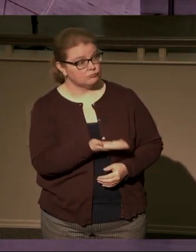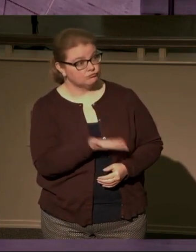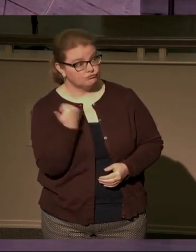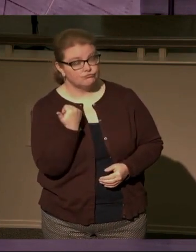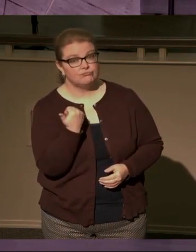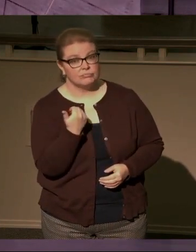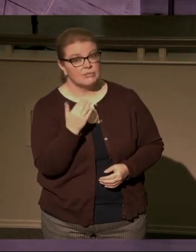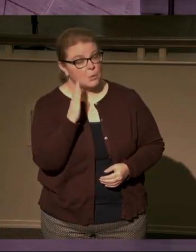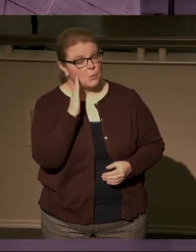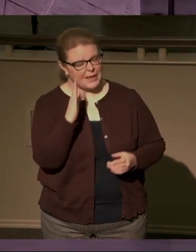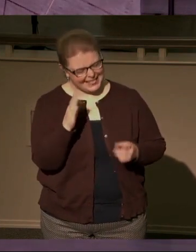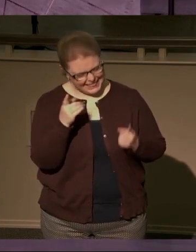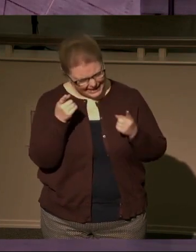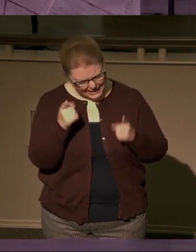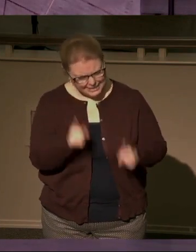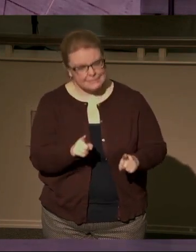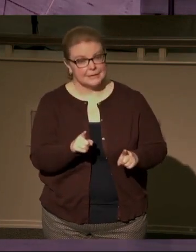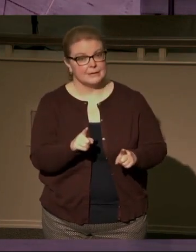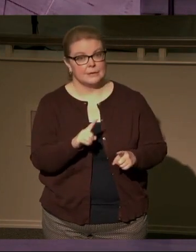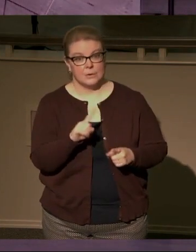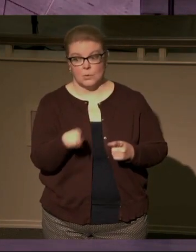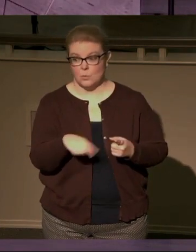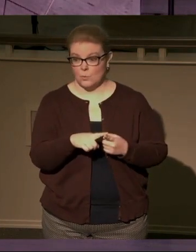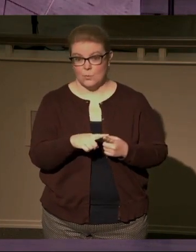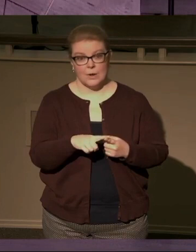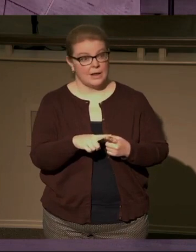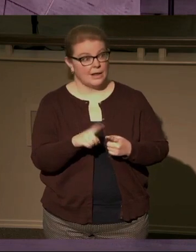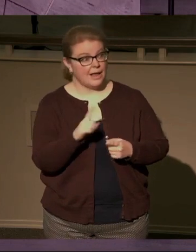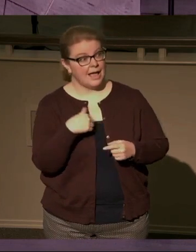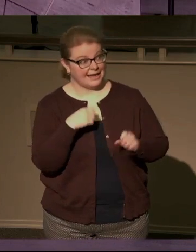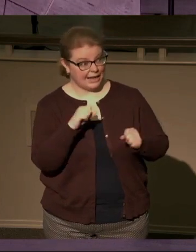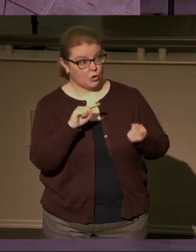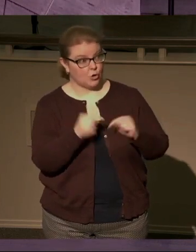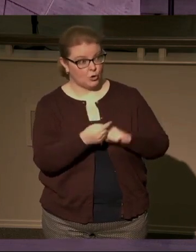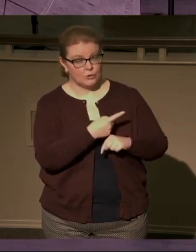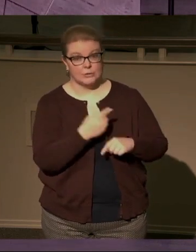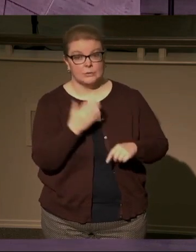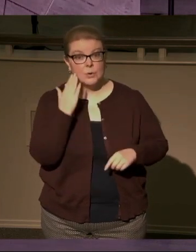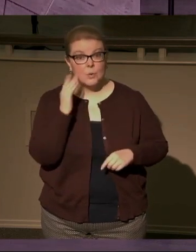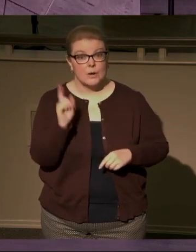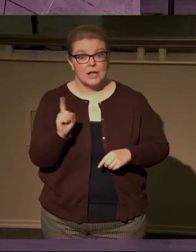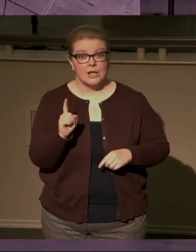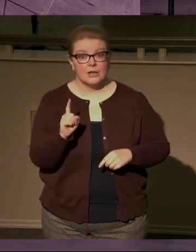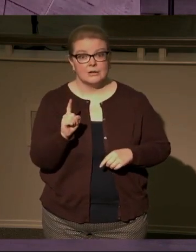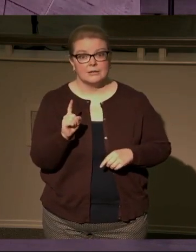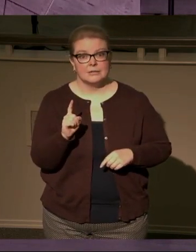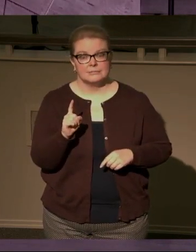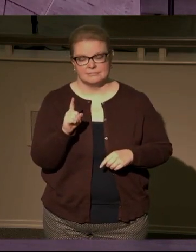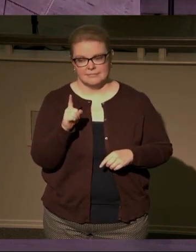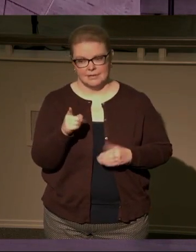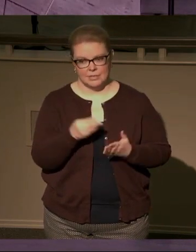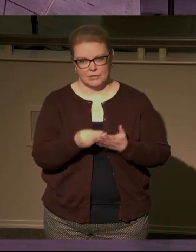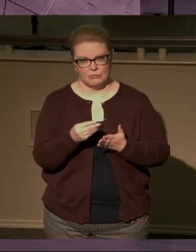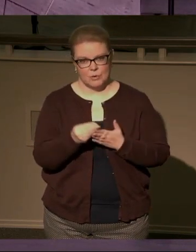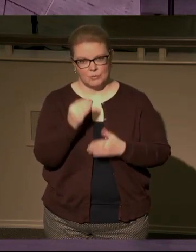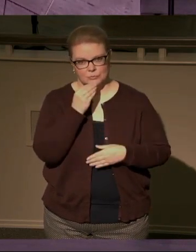happen. It's going to happen in a place where I can hurt you. You know what that is? It's the aisle of the grocery store.